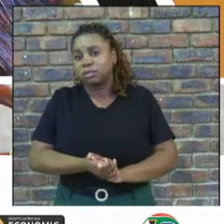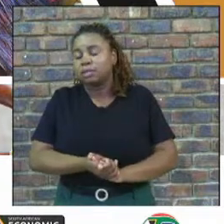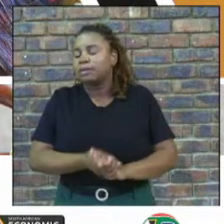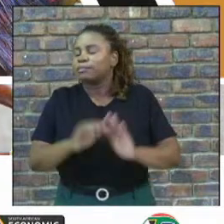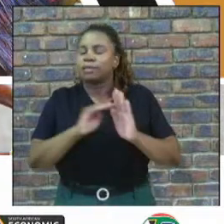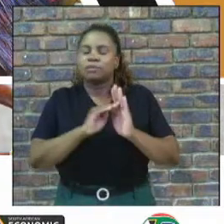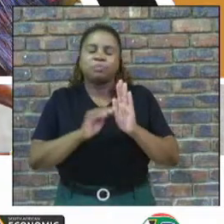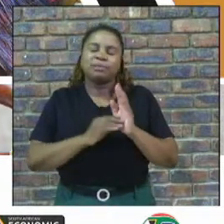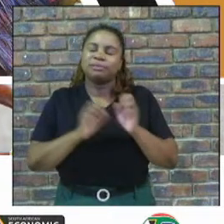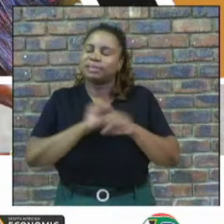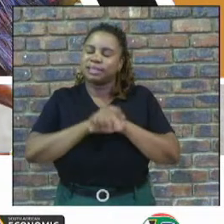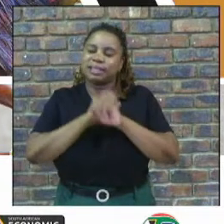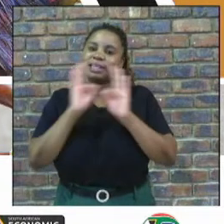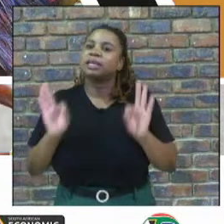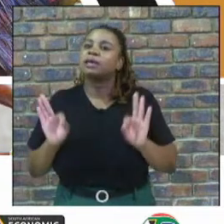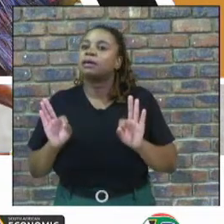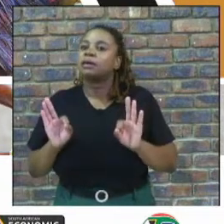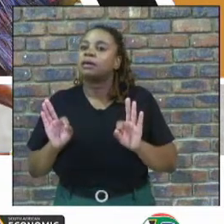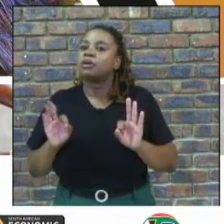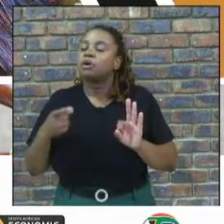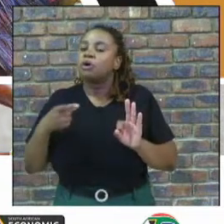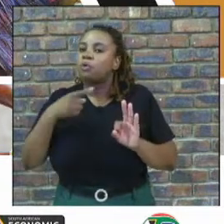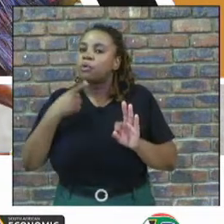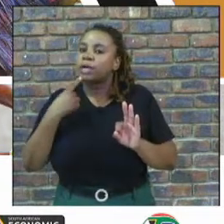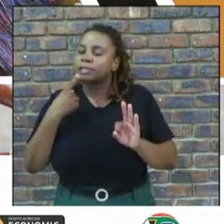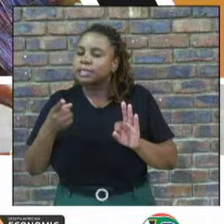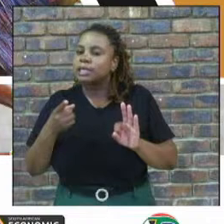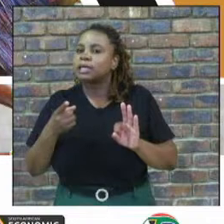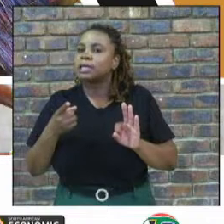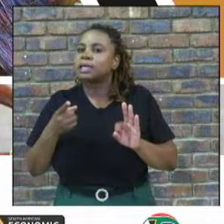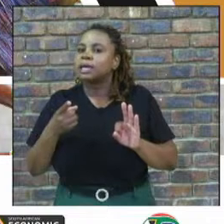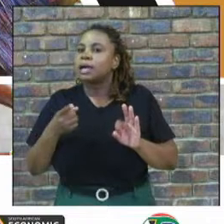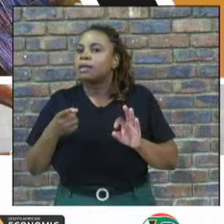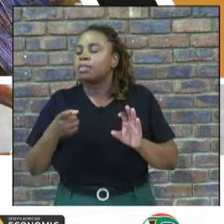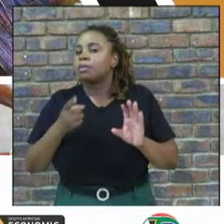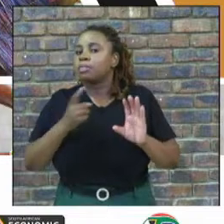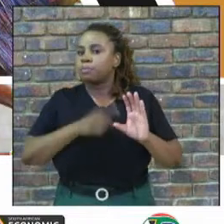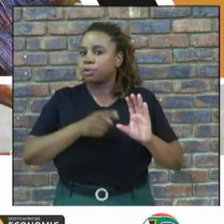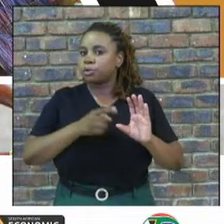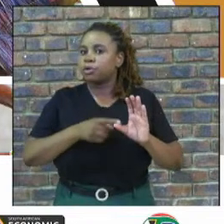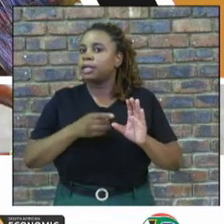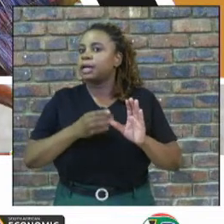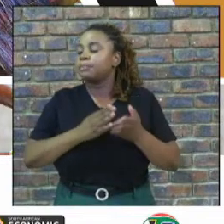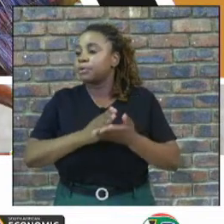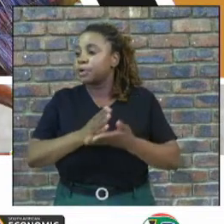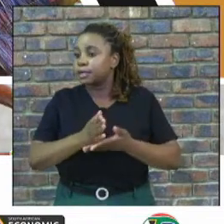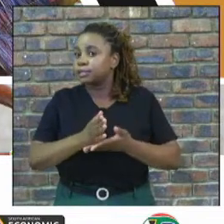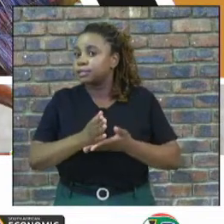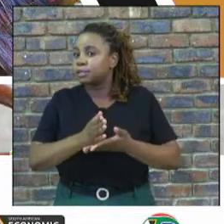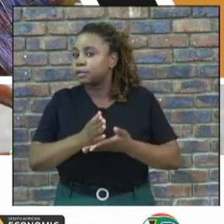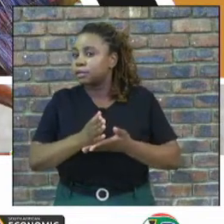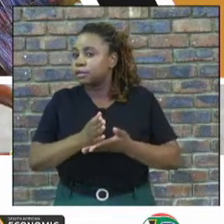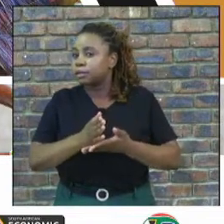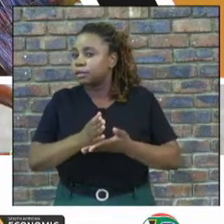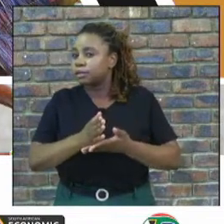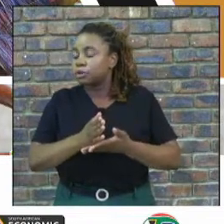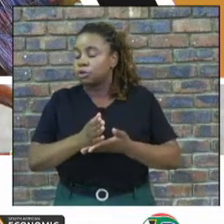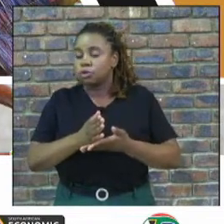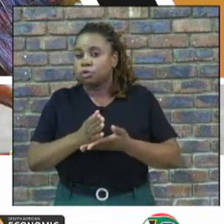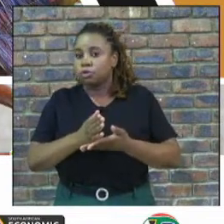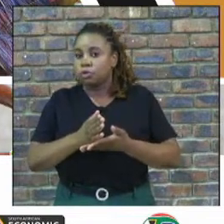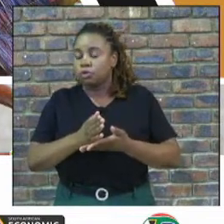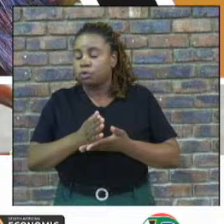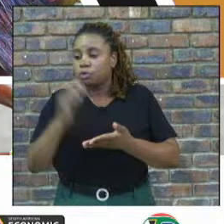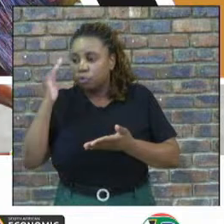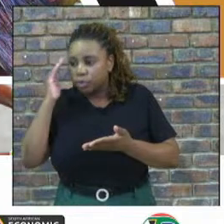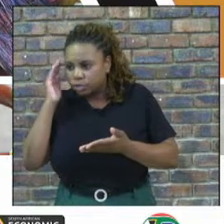that every petroleum right, because we know that for exploration and production of oil